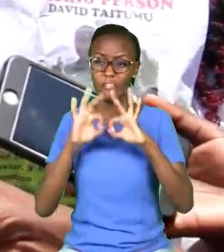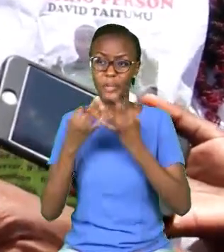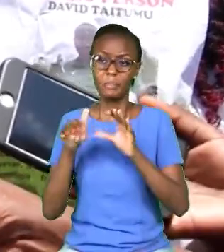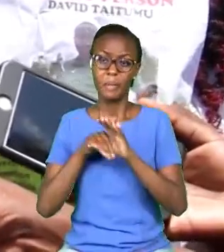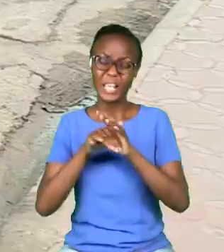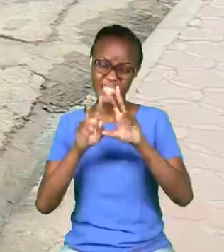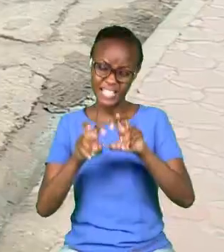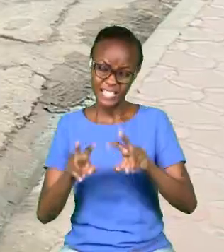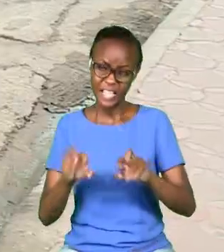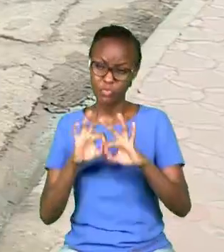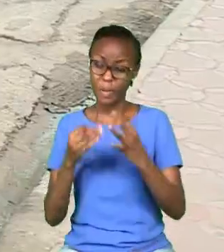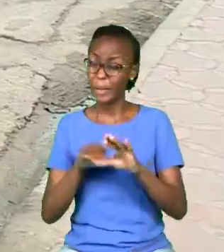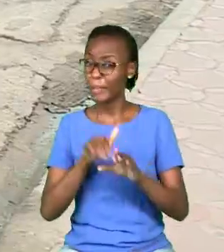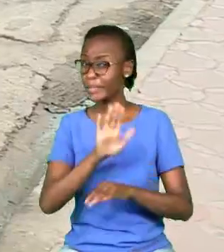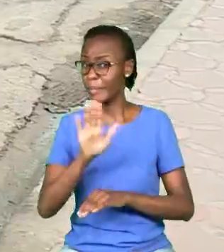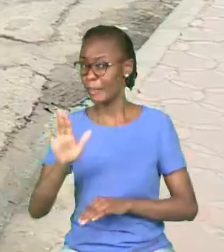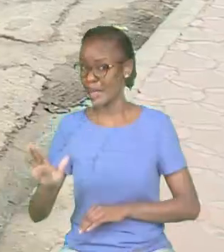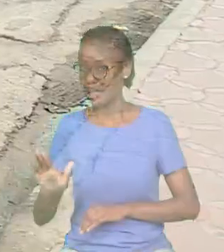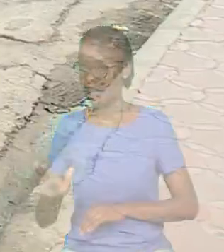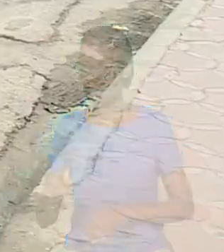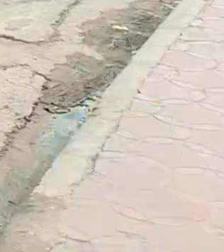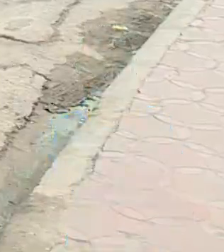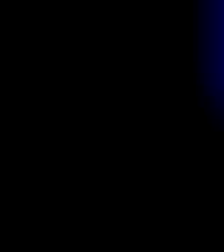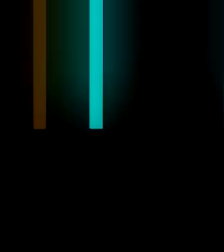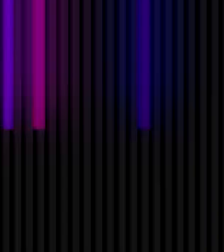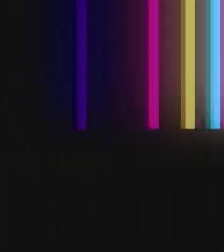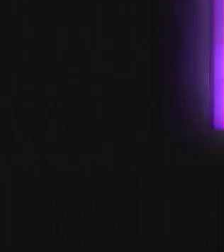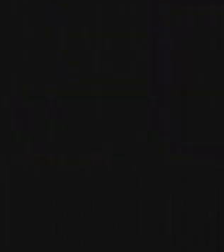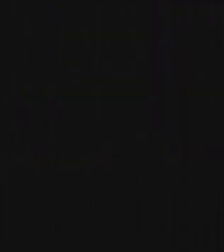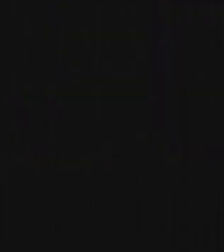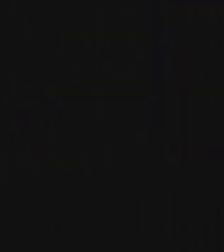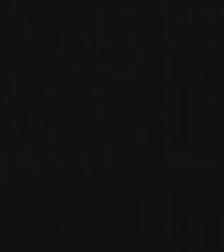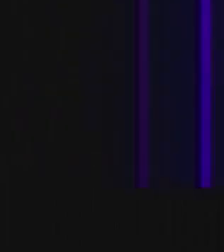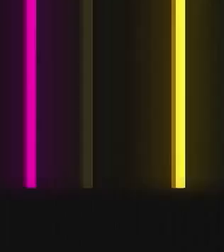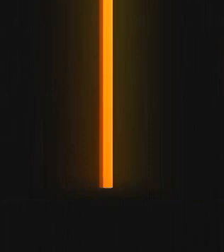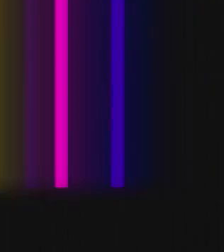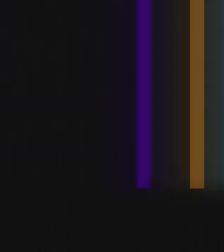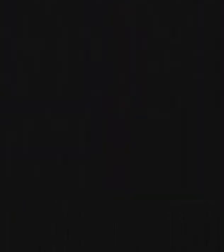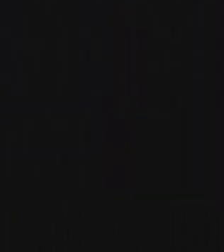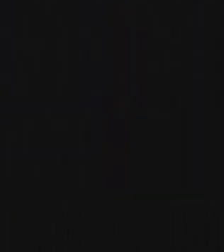their families. Mariam Jahid, Switch TV.